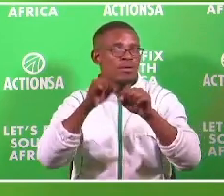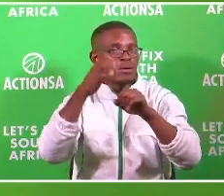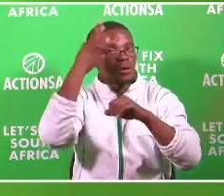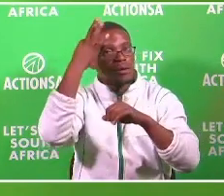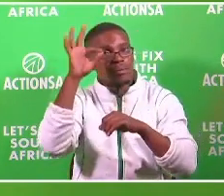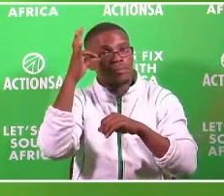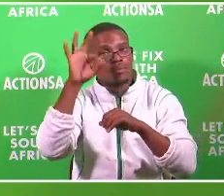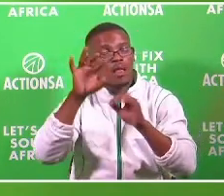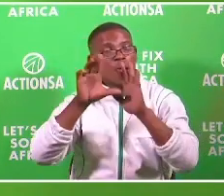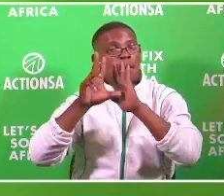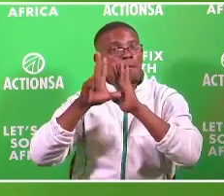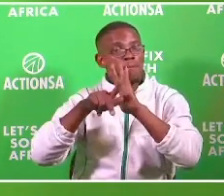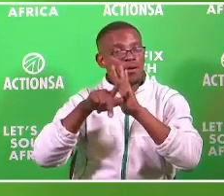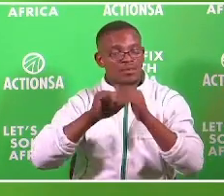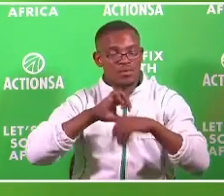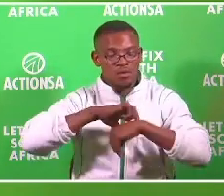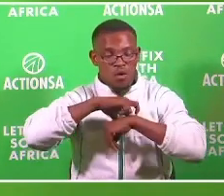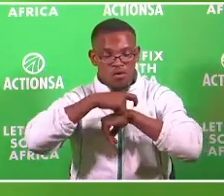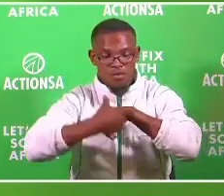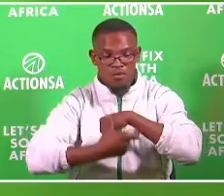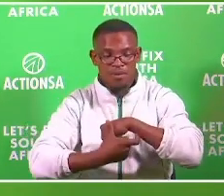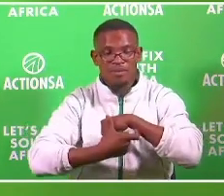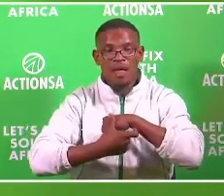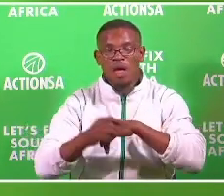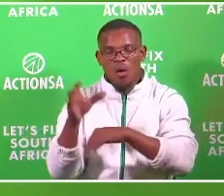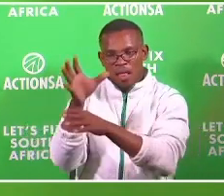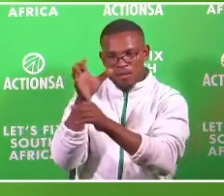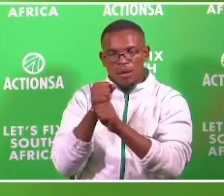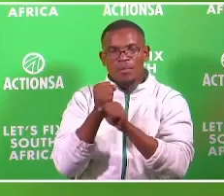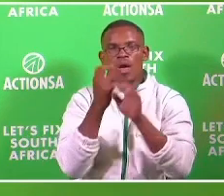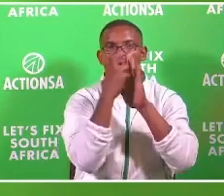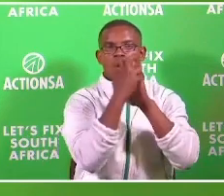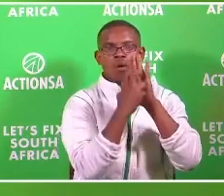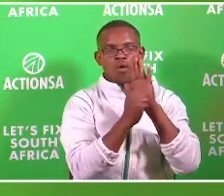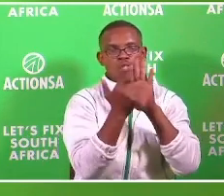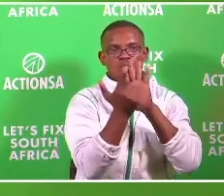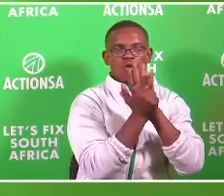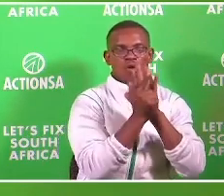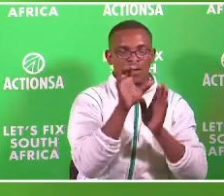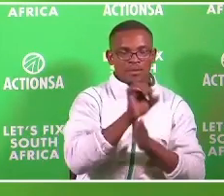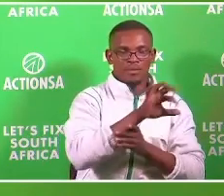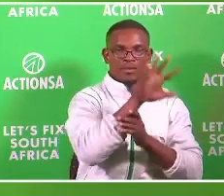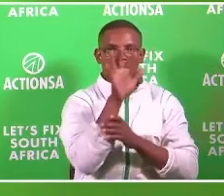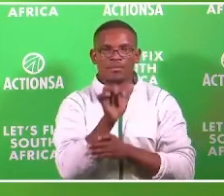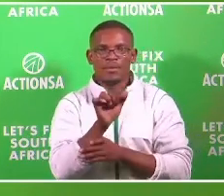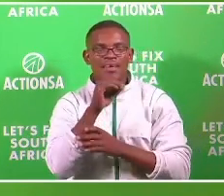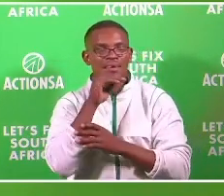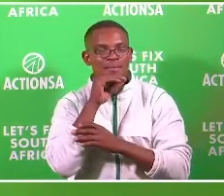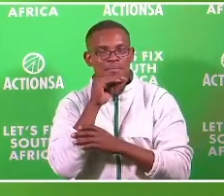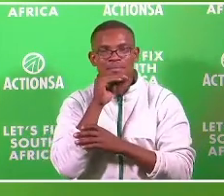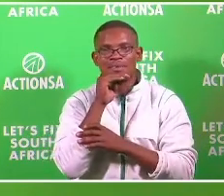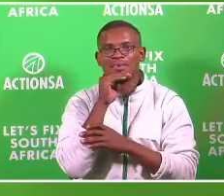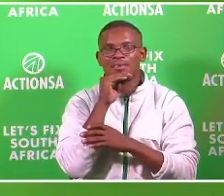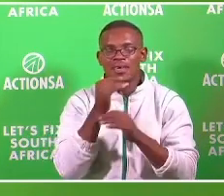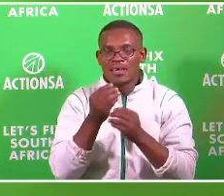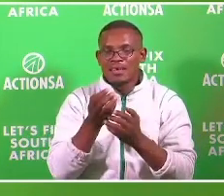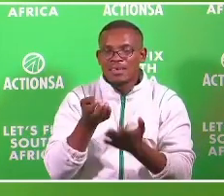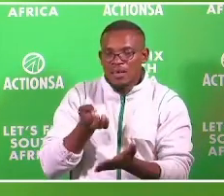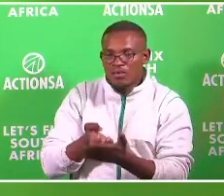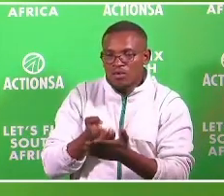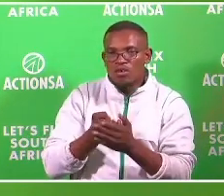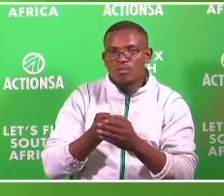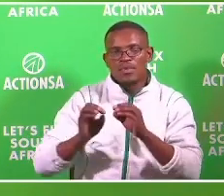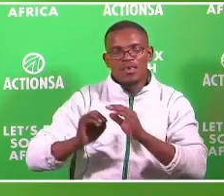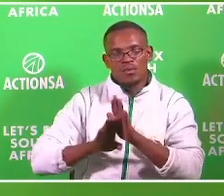our policy conference approved that we will restore the rule of law in South Africa so that the economy can grow and create